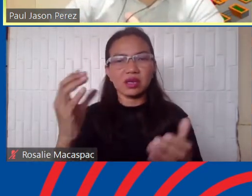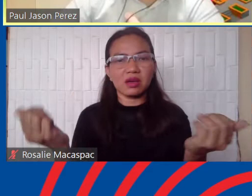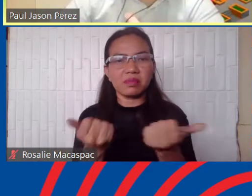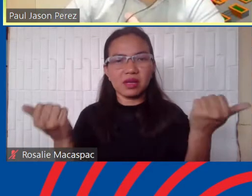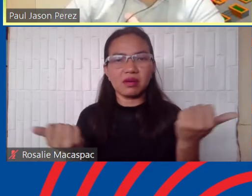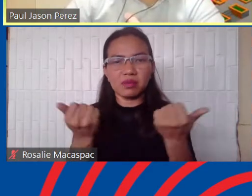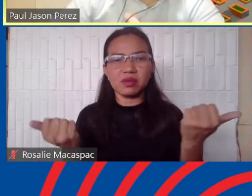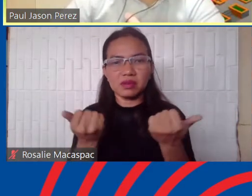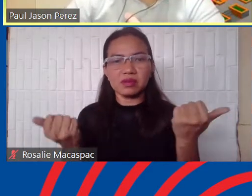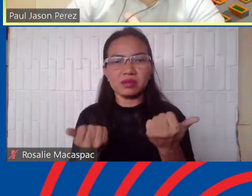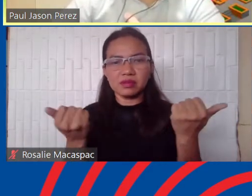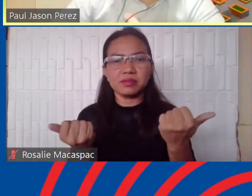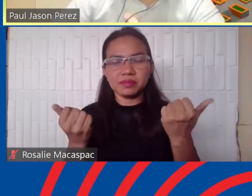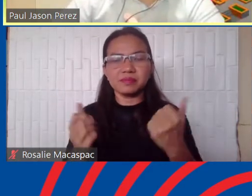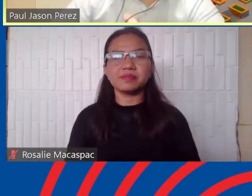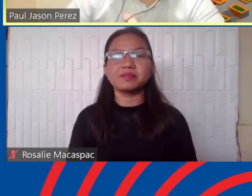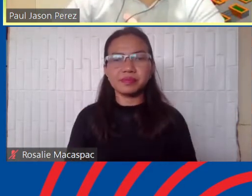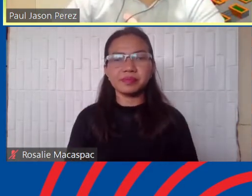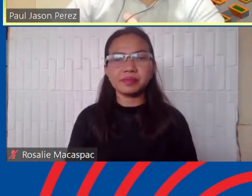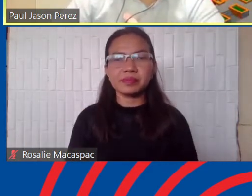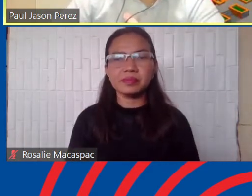them.